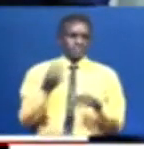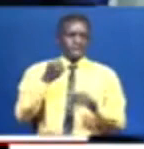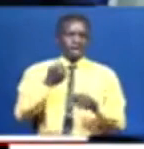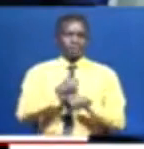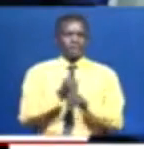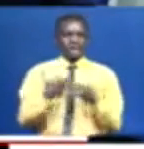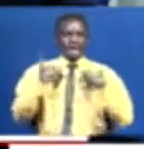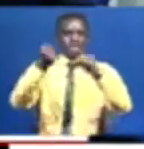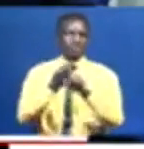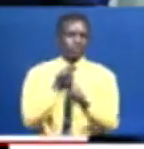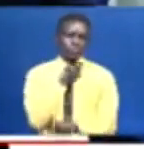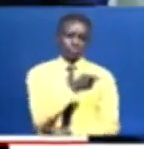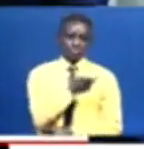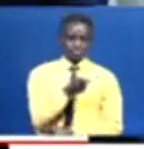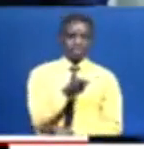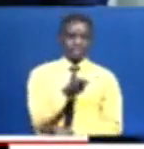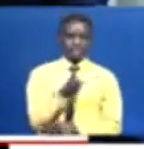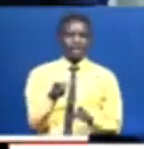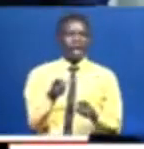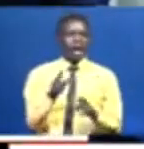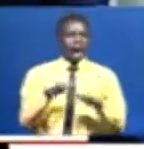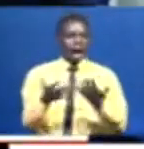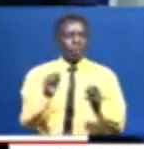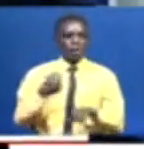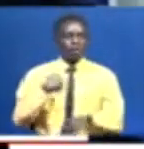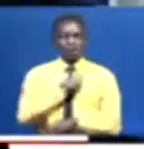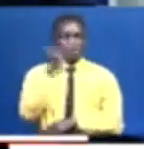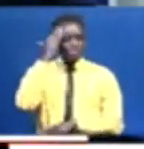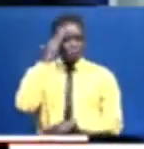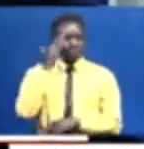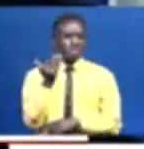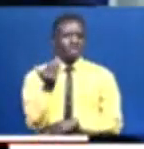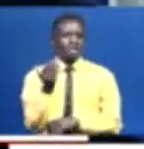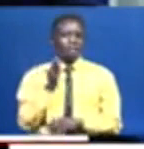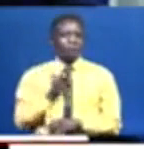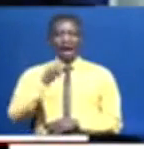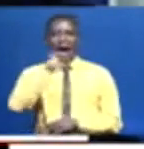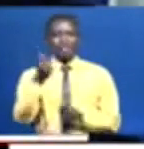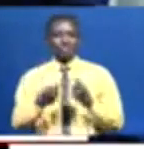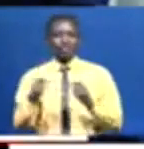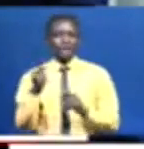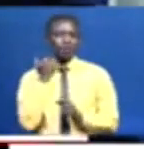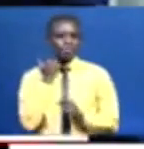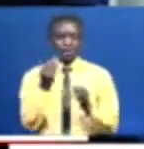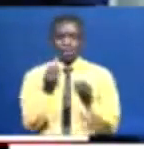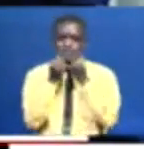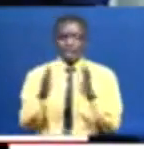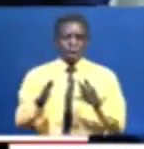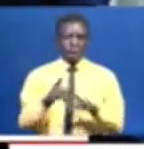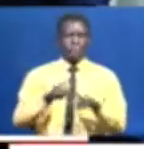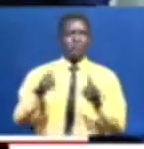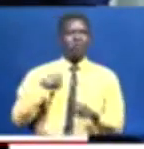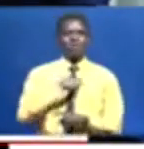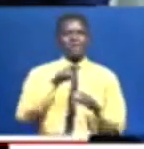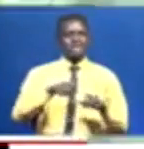detect activity that could be indicative of an attack? And then next, with that same security infrastructure, are you